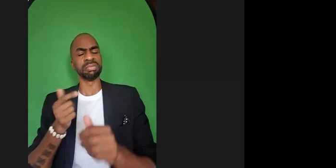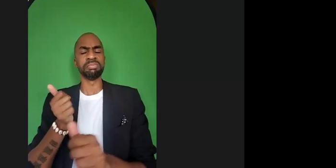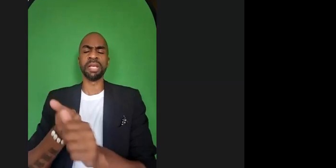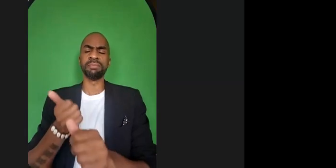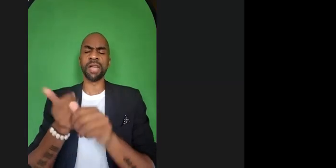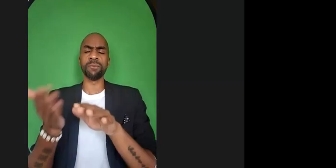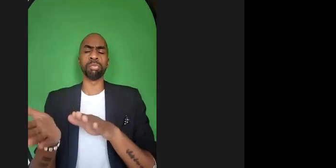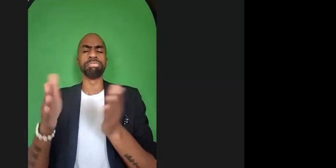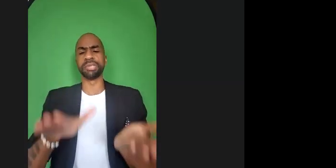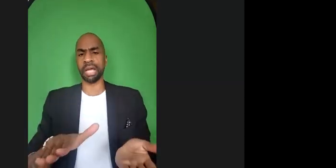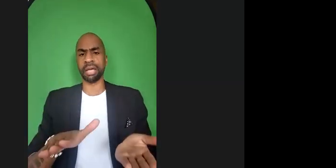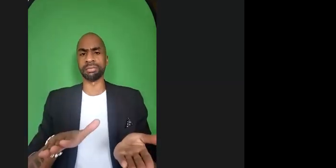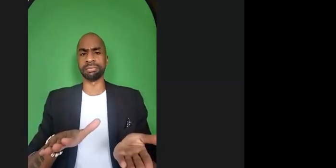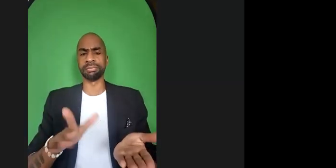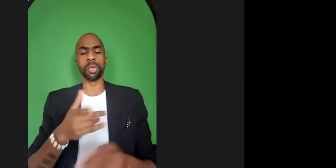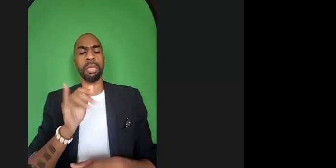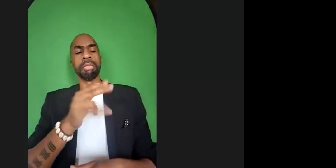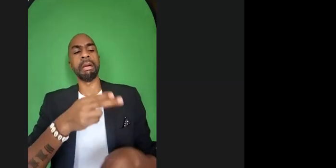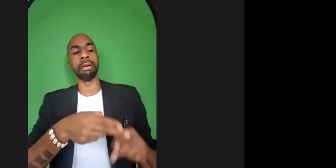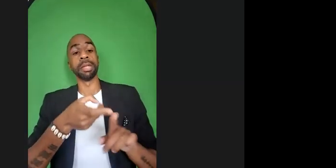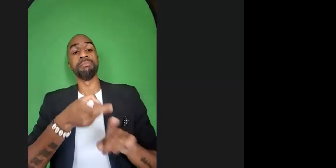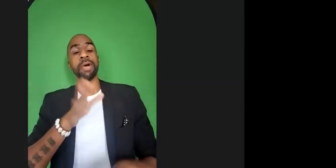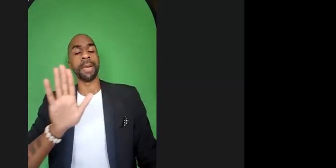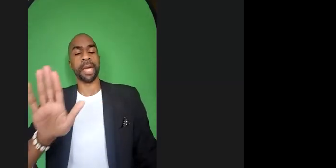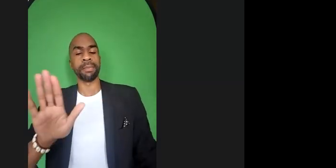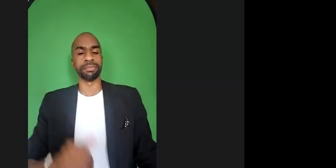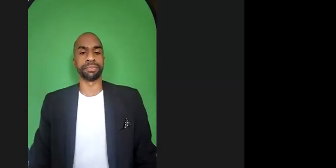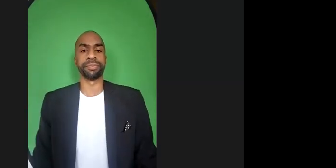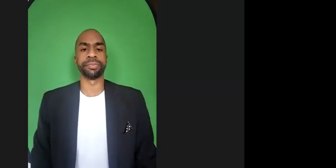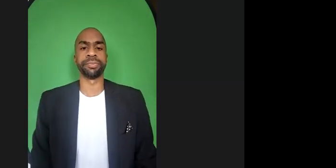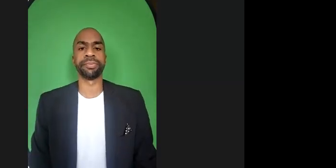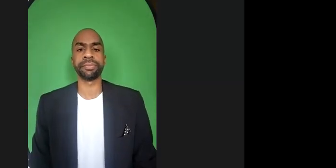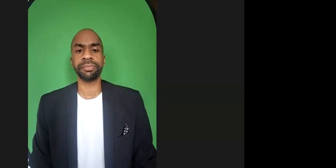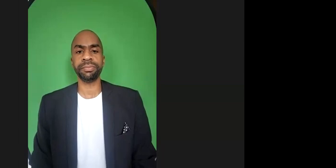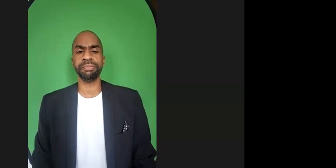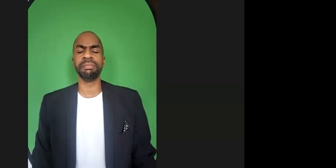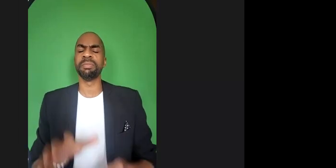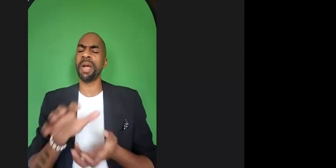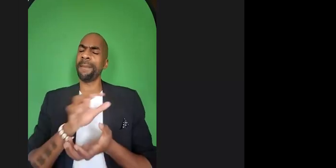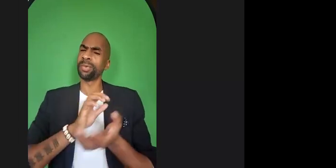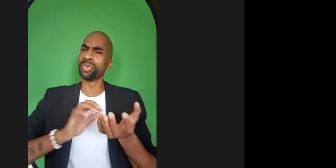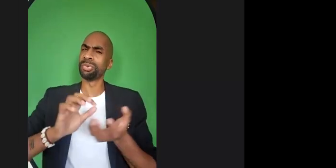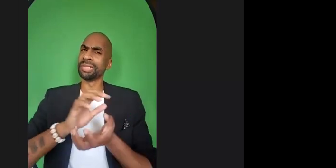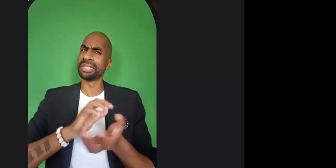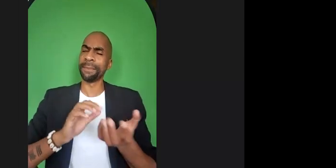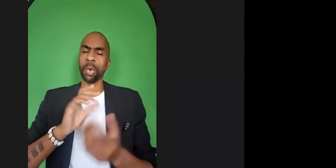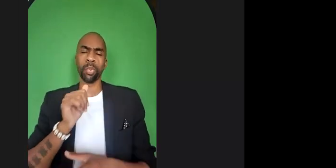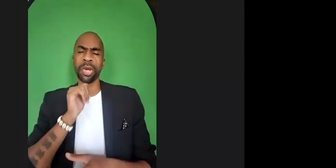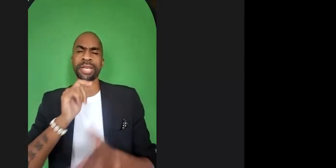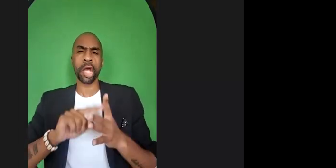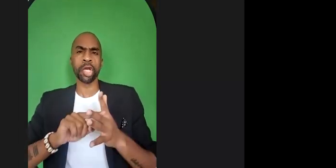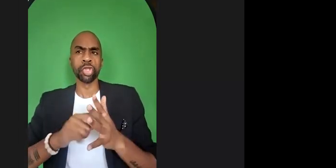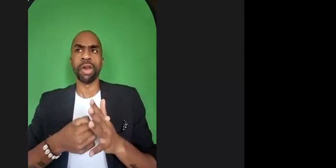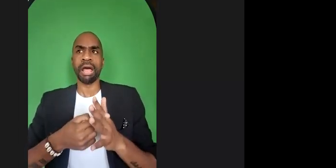of gained notoriety. And because it is so complicated, as you alluded, we're not going to try to